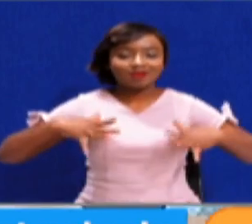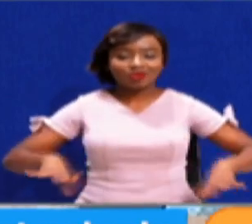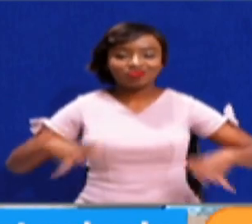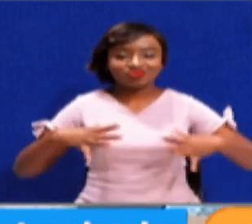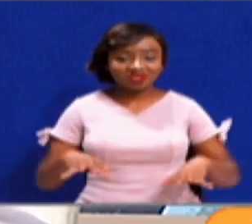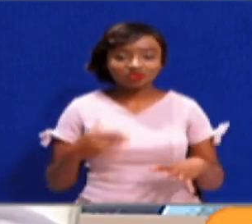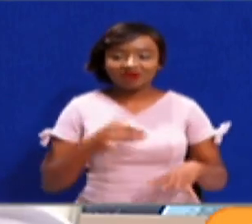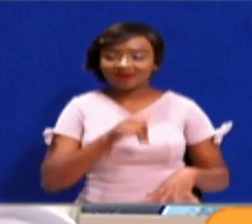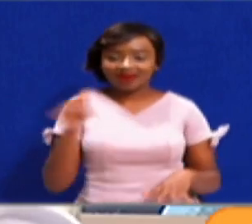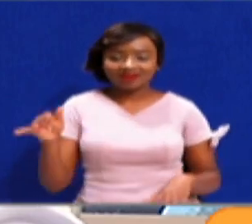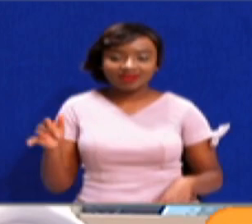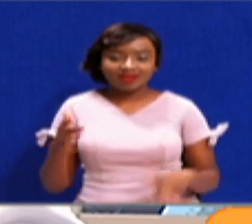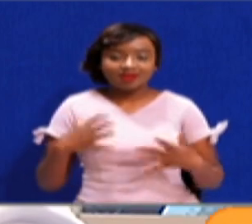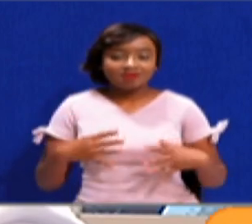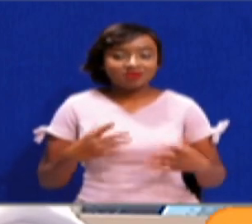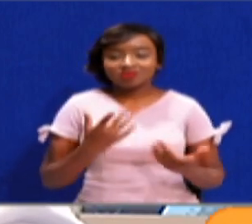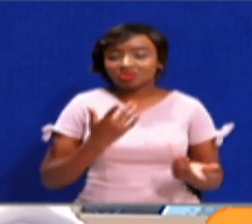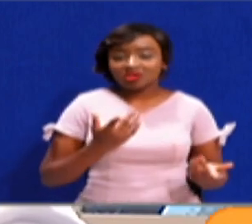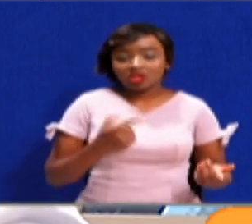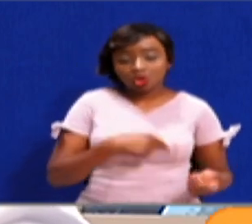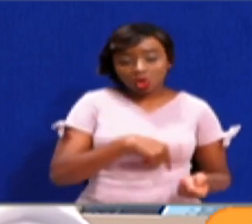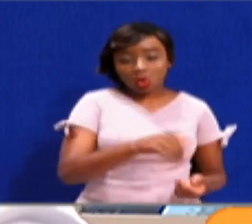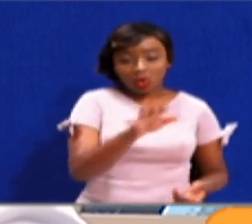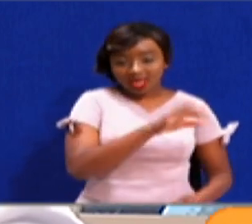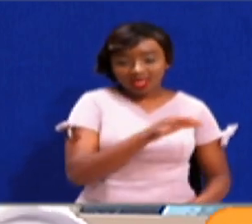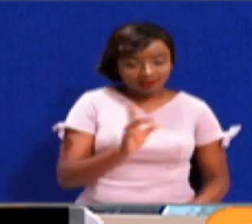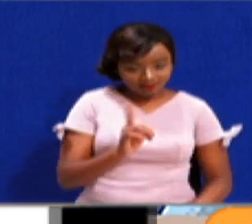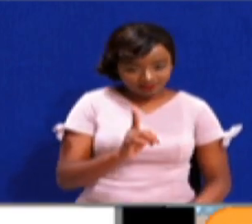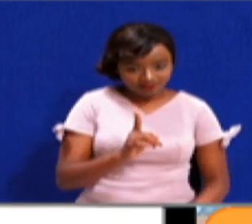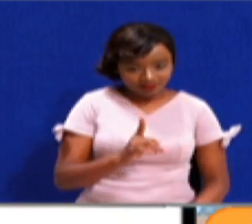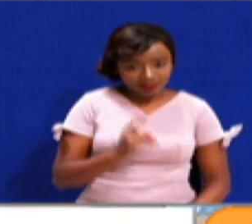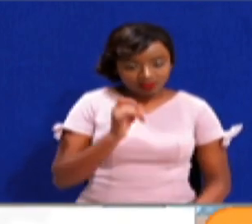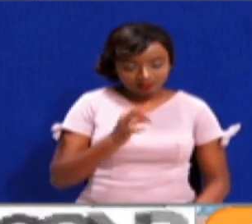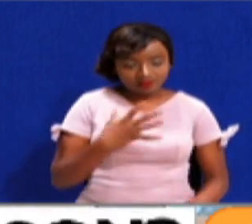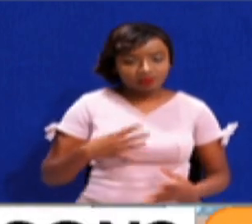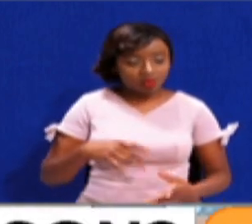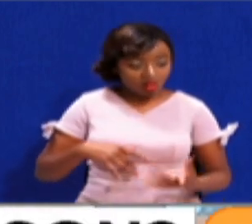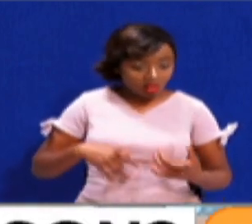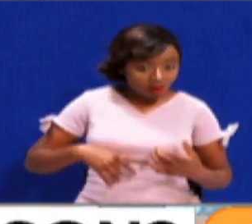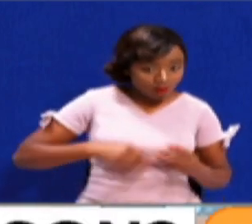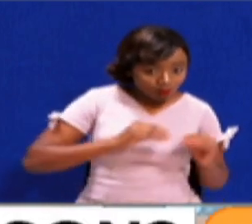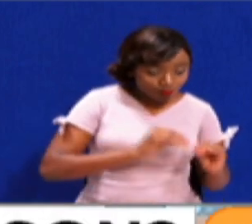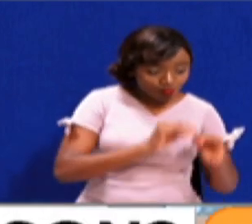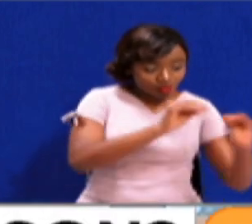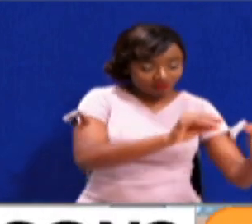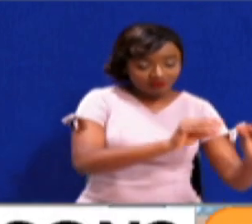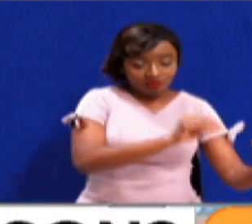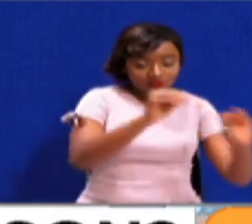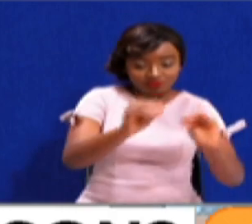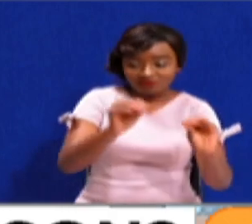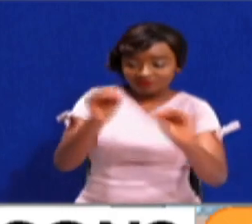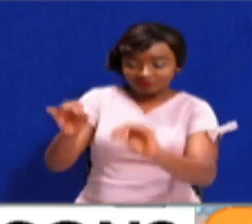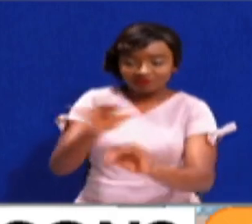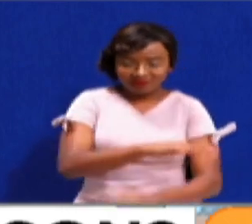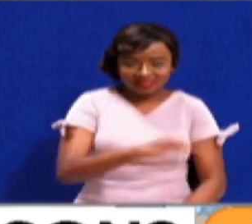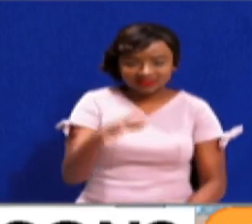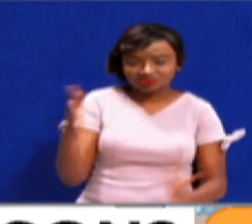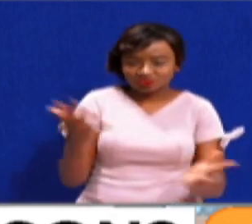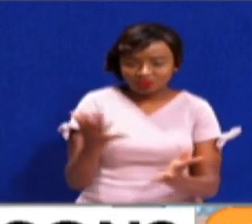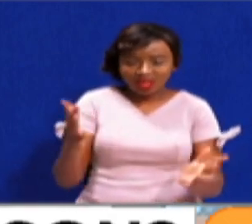that I've heard that people don't just go to places. People actually follow development. Yes. I mean, if you go to some places in this country